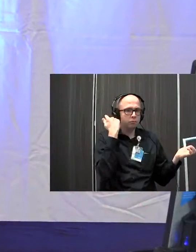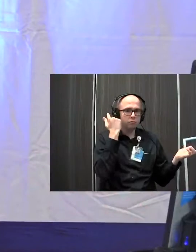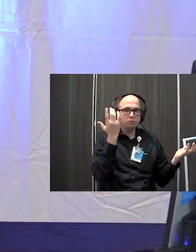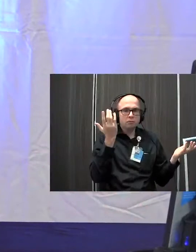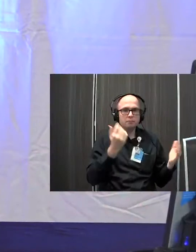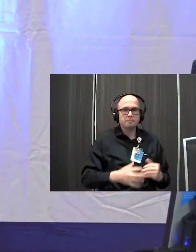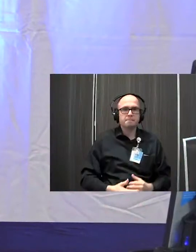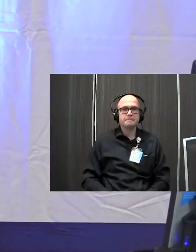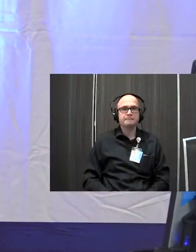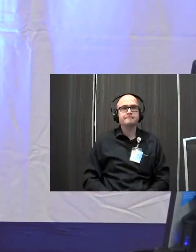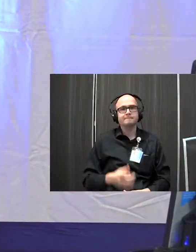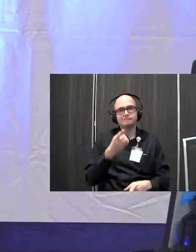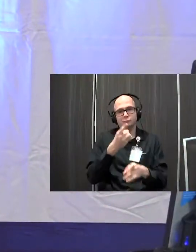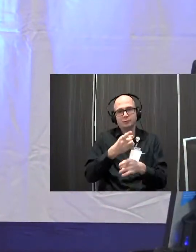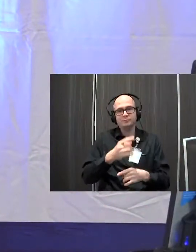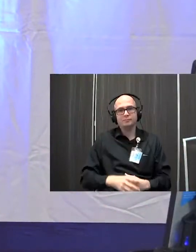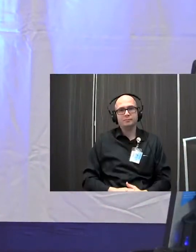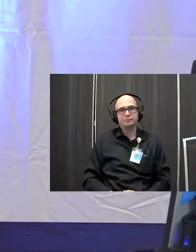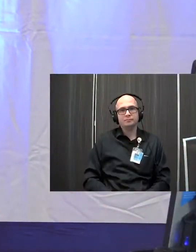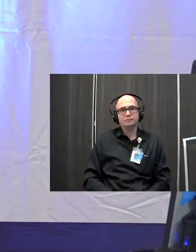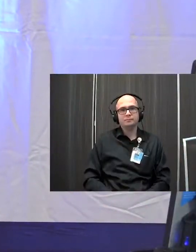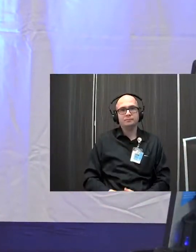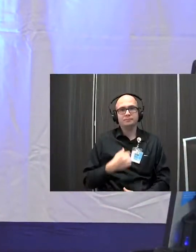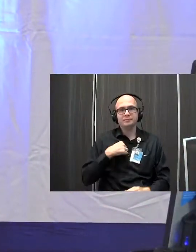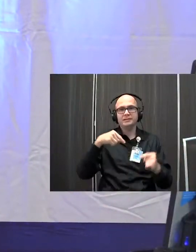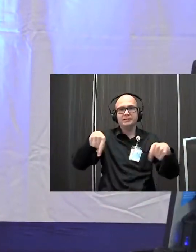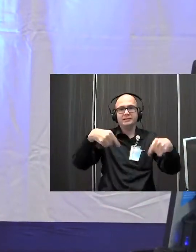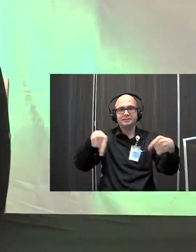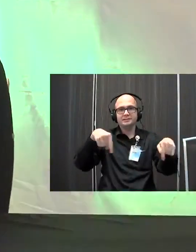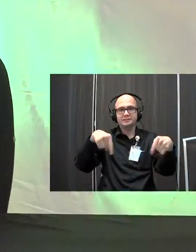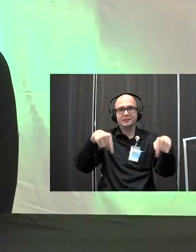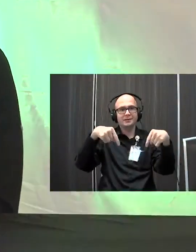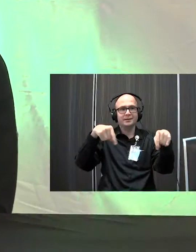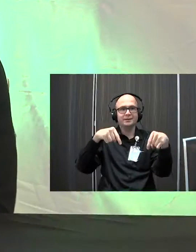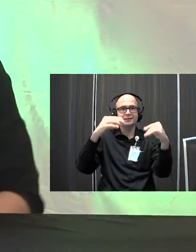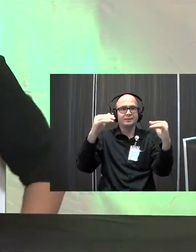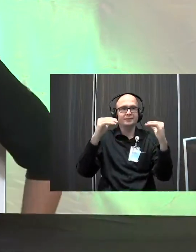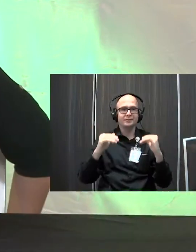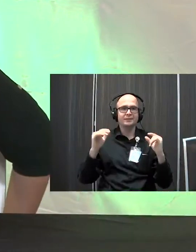Oh. Right. Yeah. And so that brings me to anxiety, which is our next piece. A nice transition. Perfect, like slide